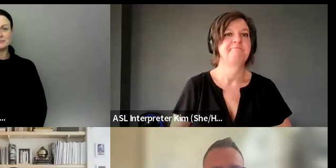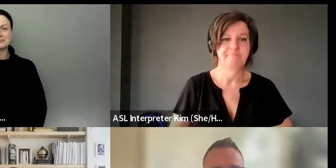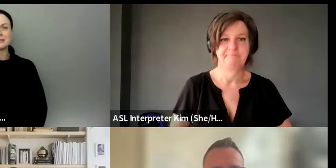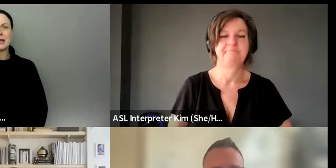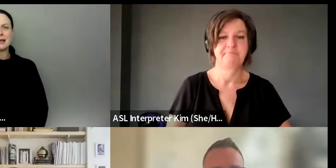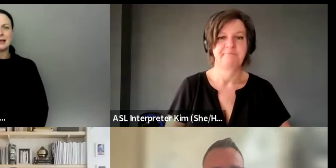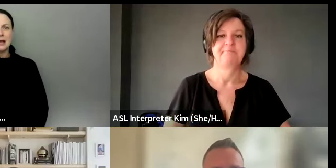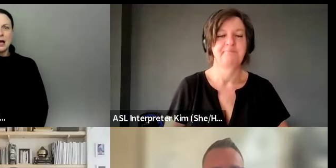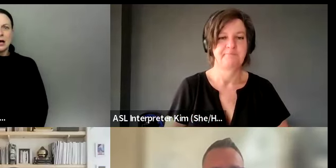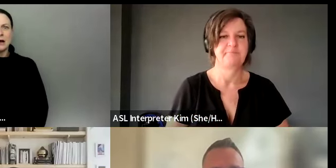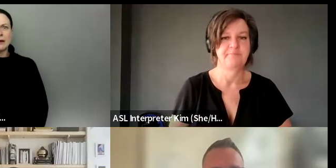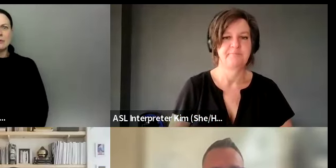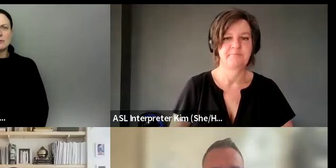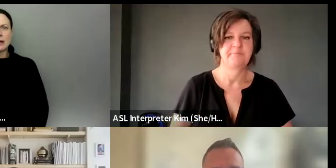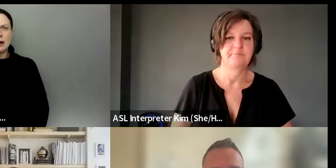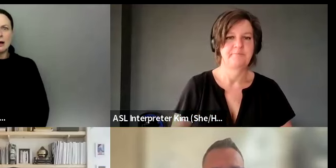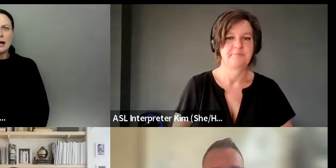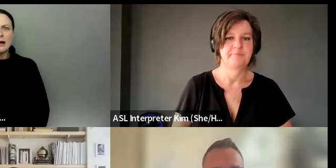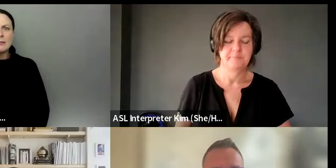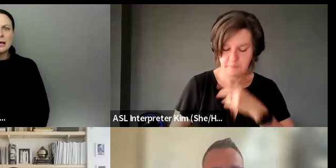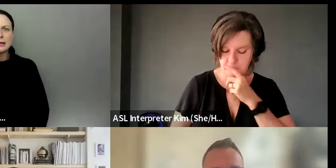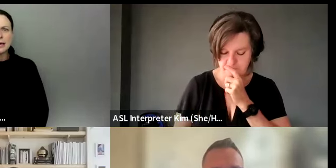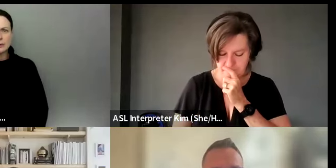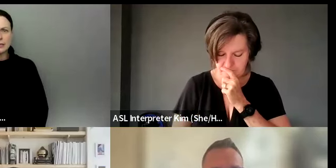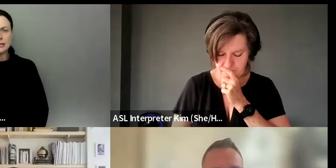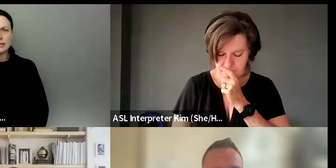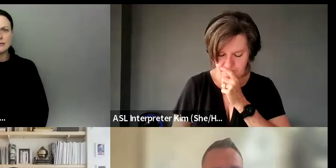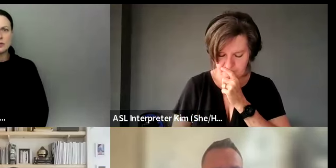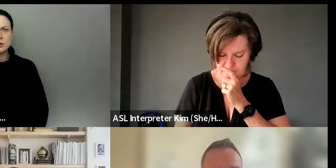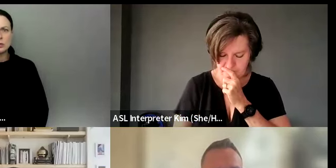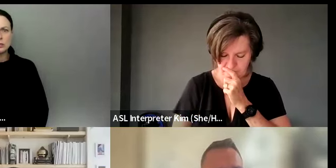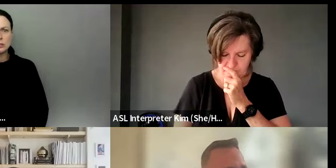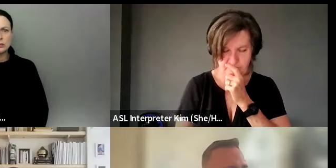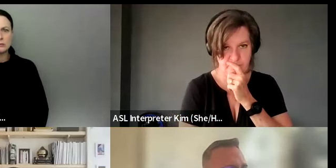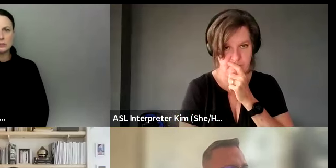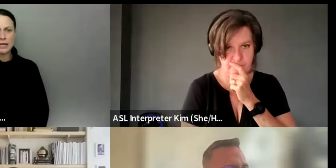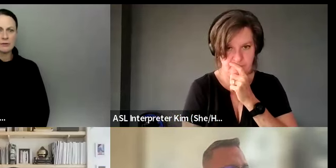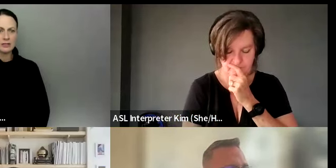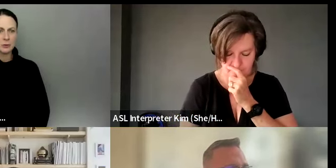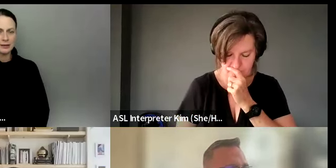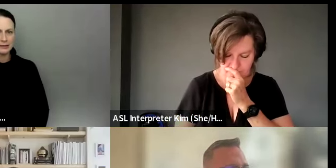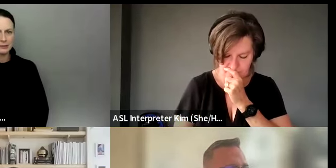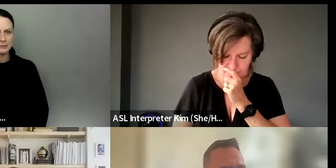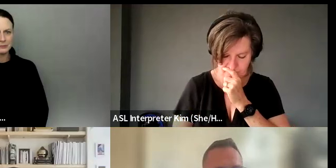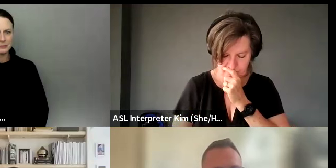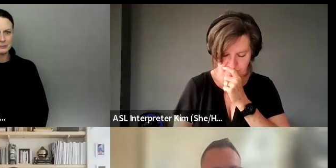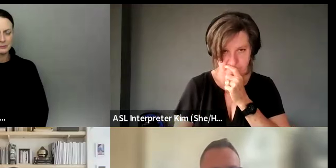Okay. All right, moving right along. Catherine, if you could take the next